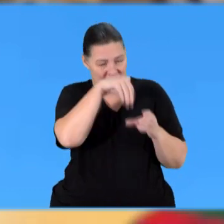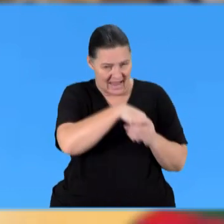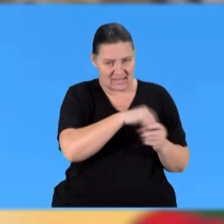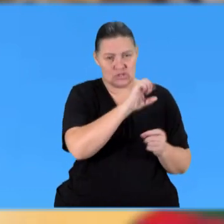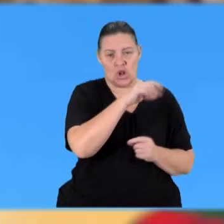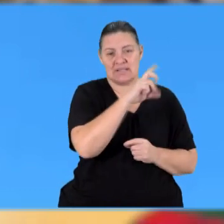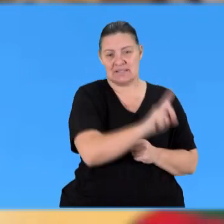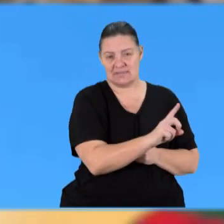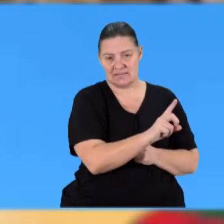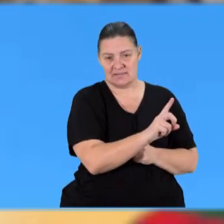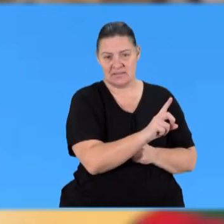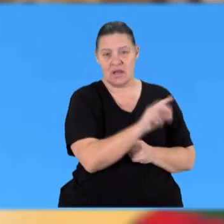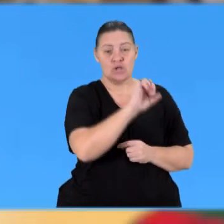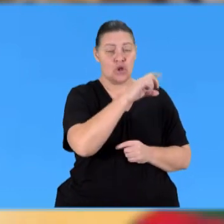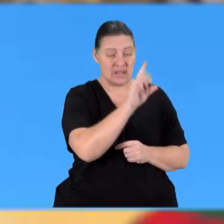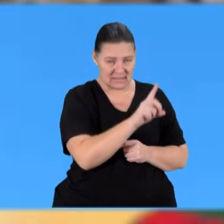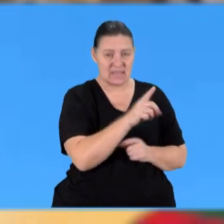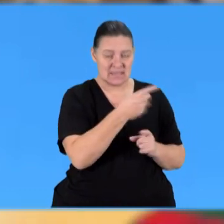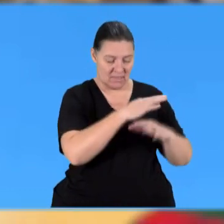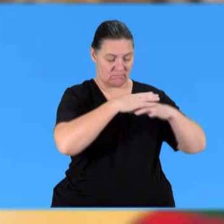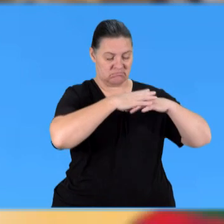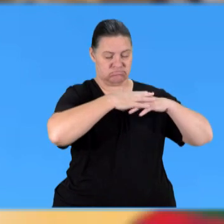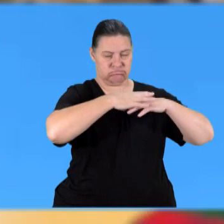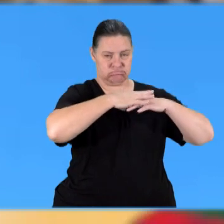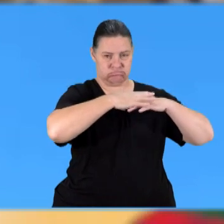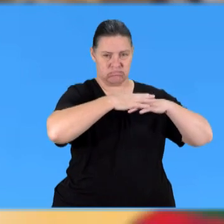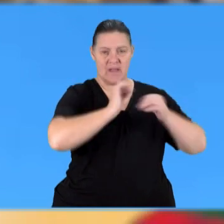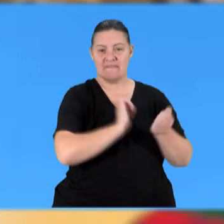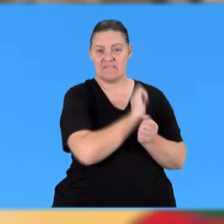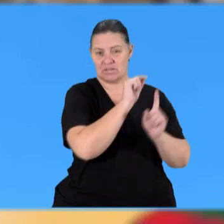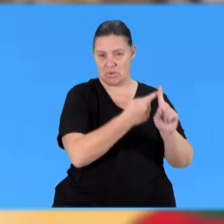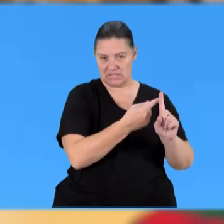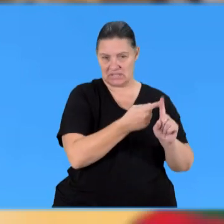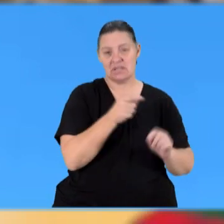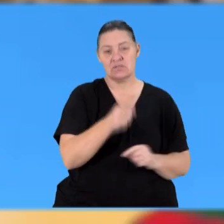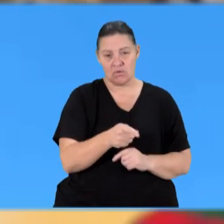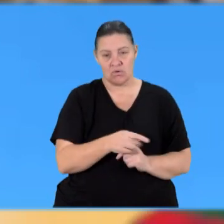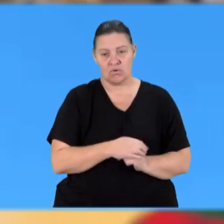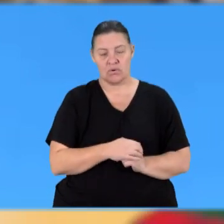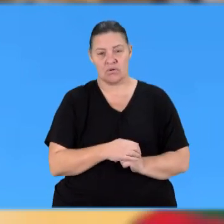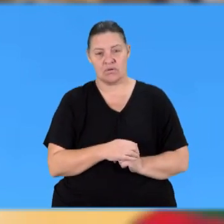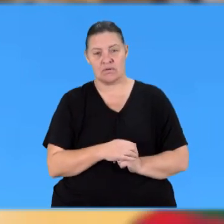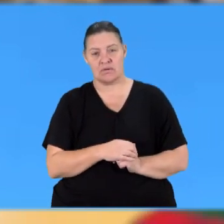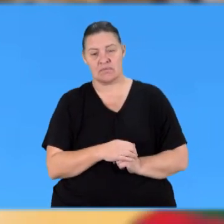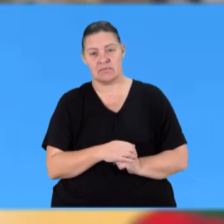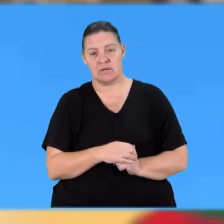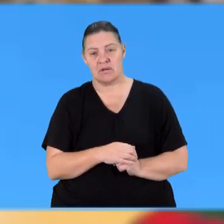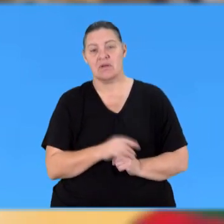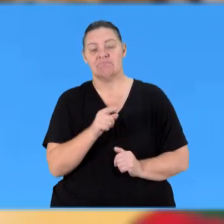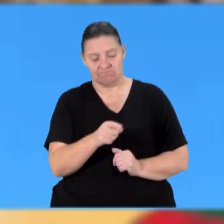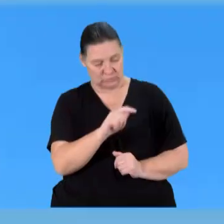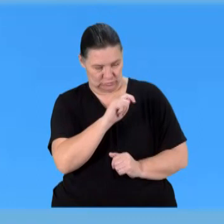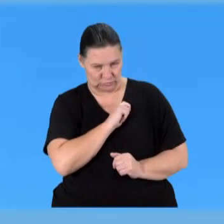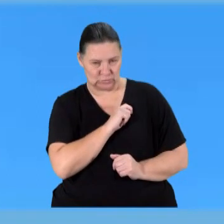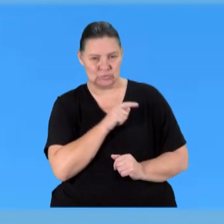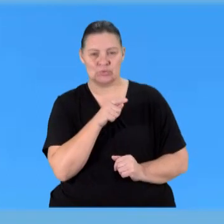are strong in a solid. And in a solid, the particles vibrate around a fixed point. So therefore, the particles